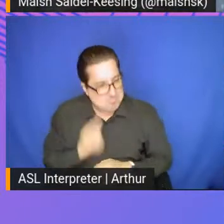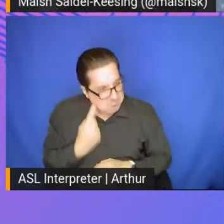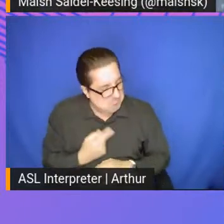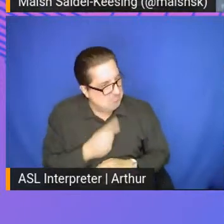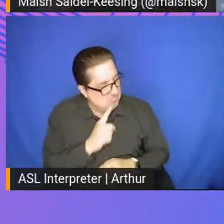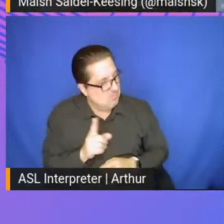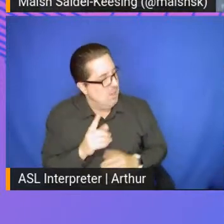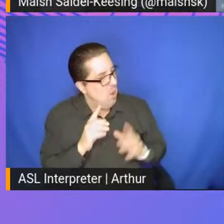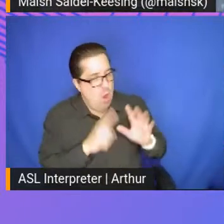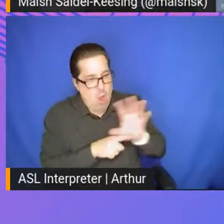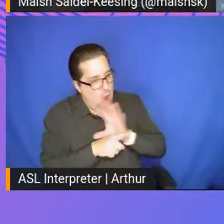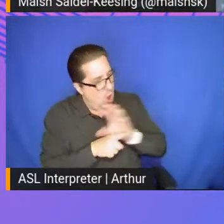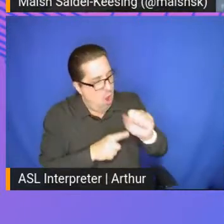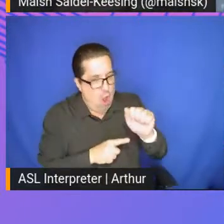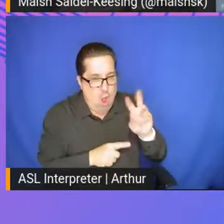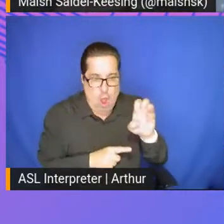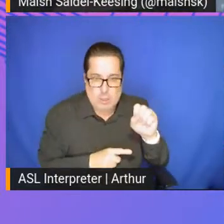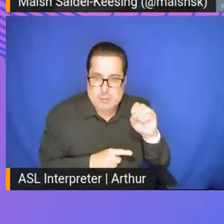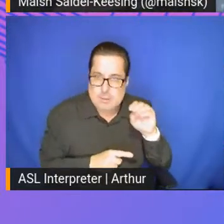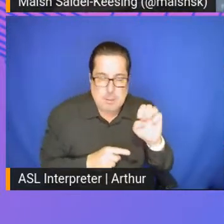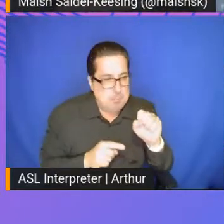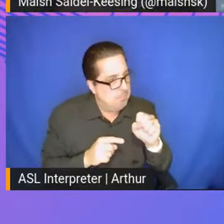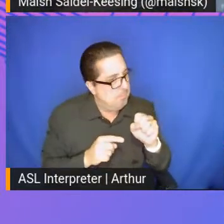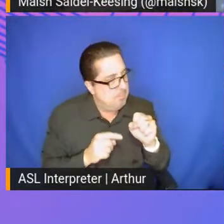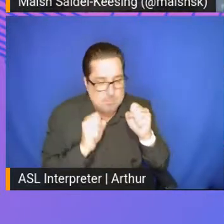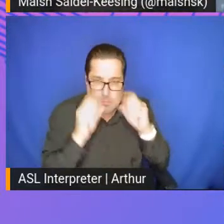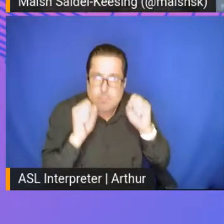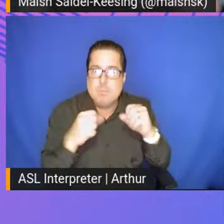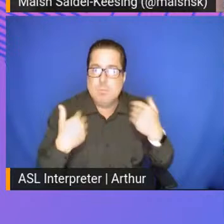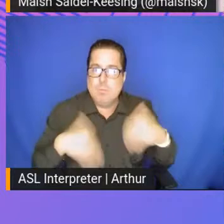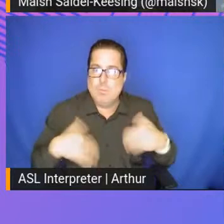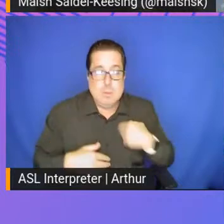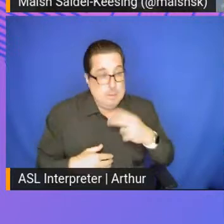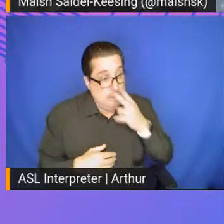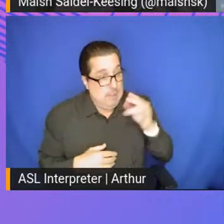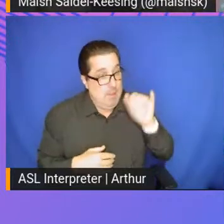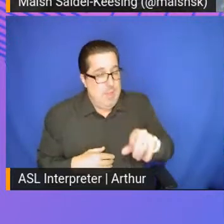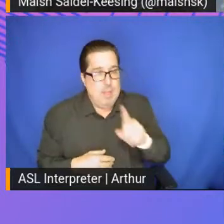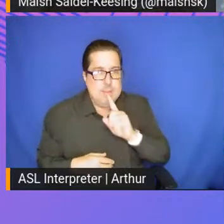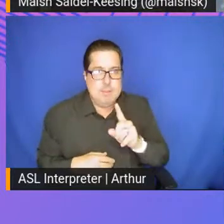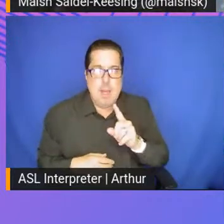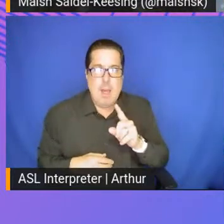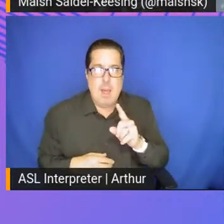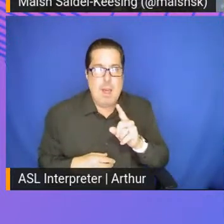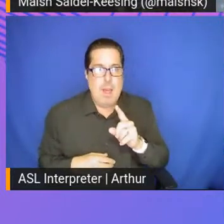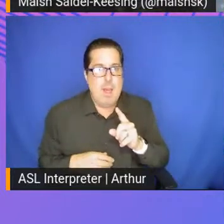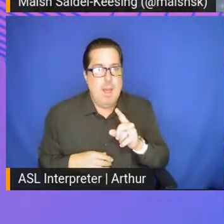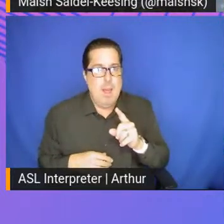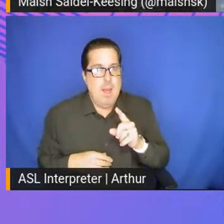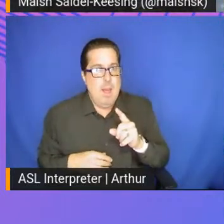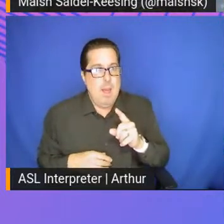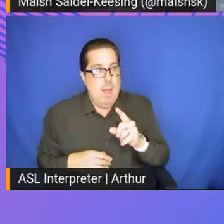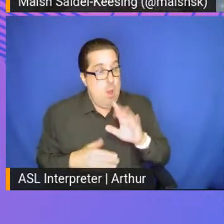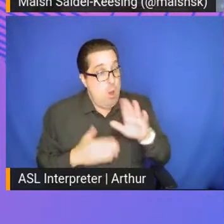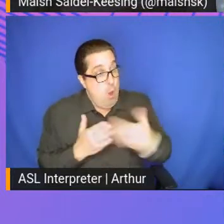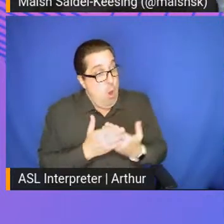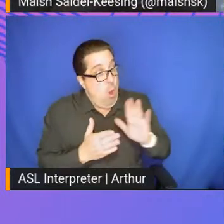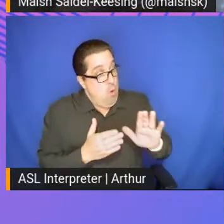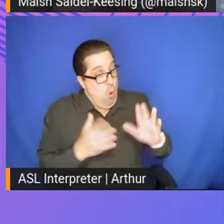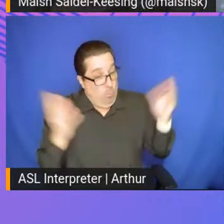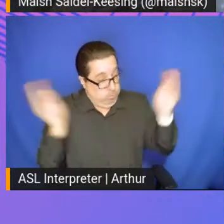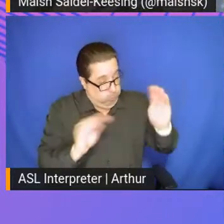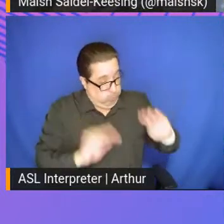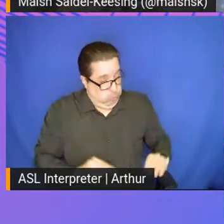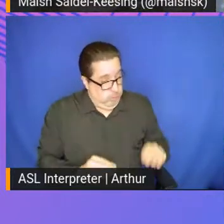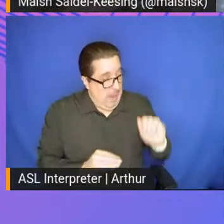awesome. And the fact that I assume this was not the Valhalla of getting all your applications deployed, because